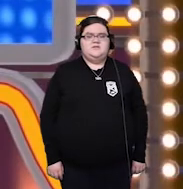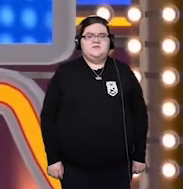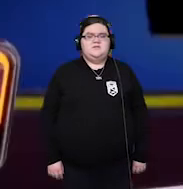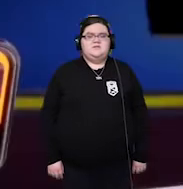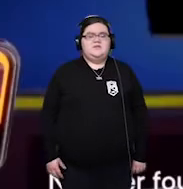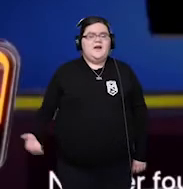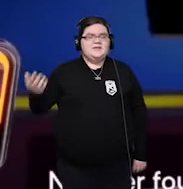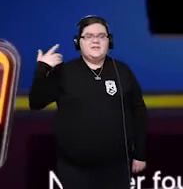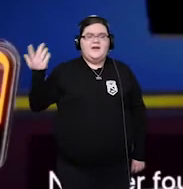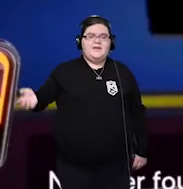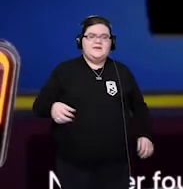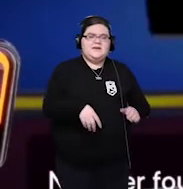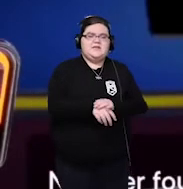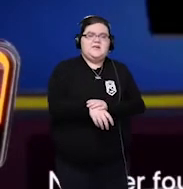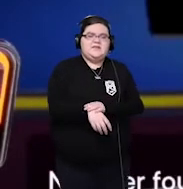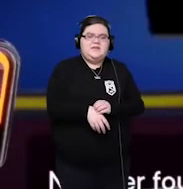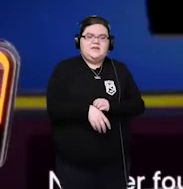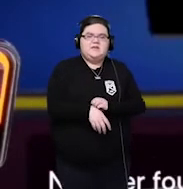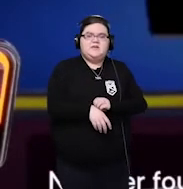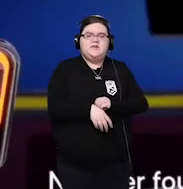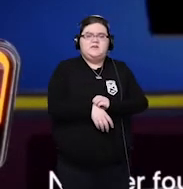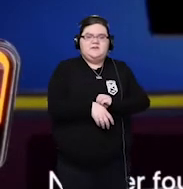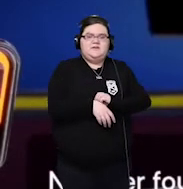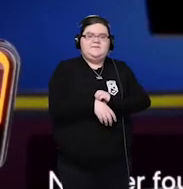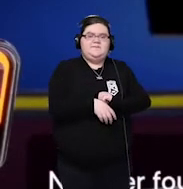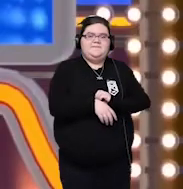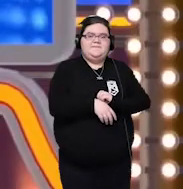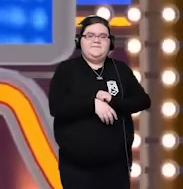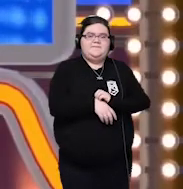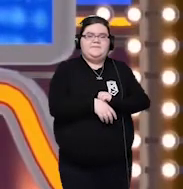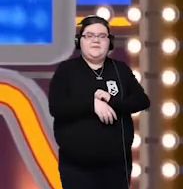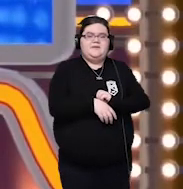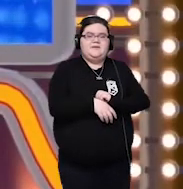Bookings. I had that idea, I think.